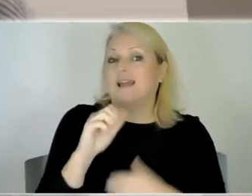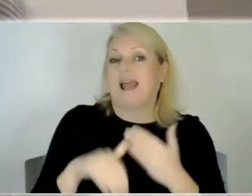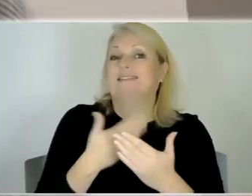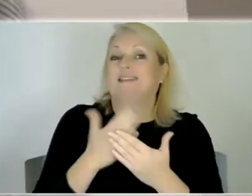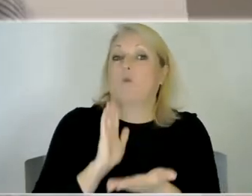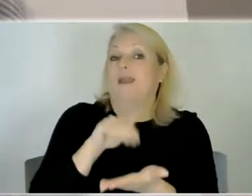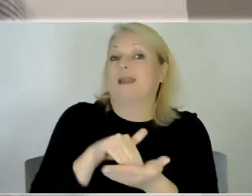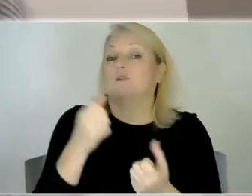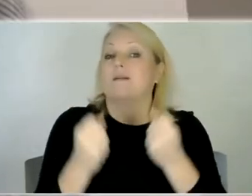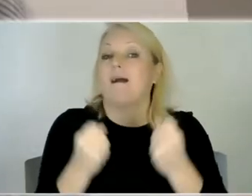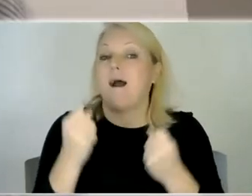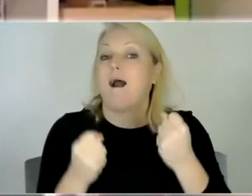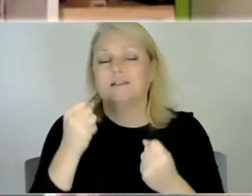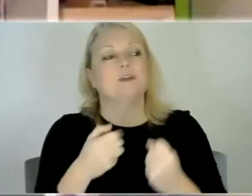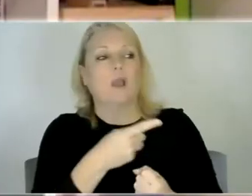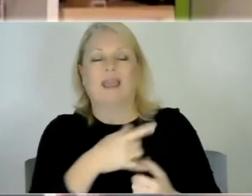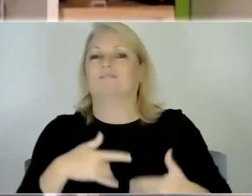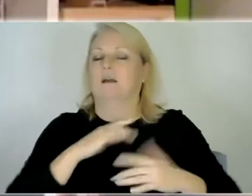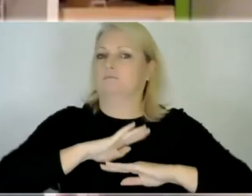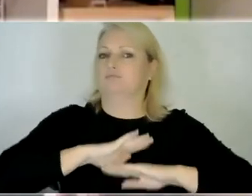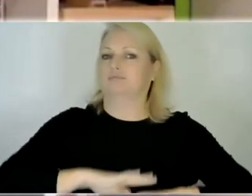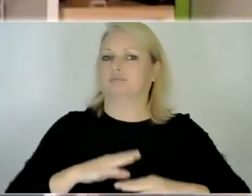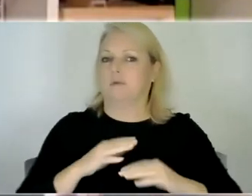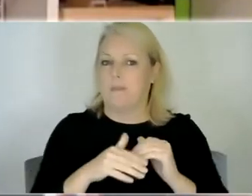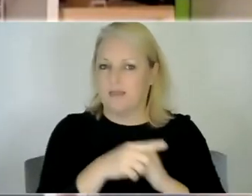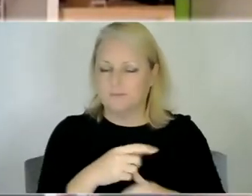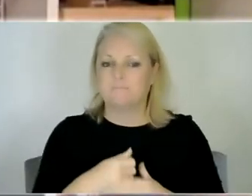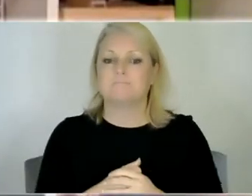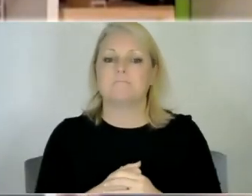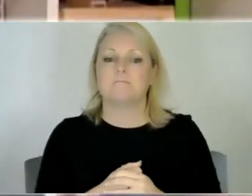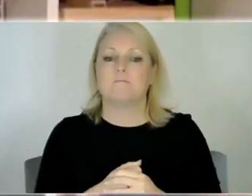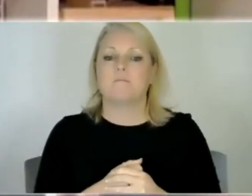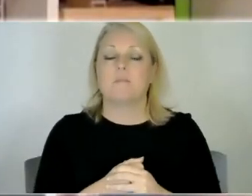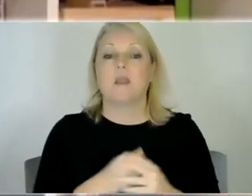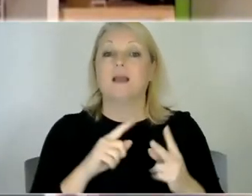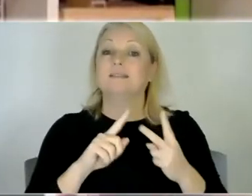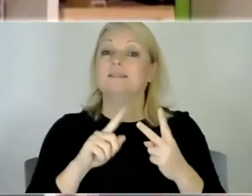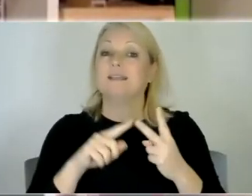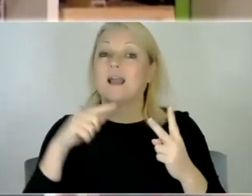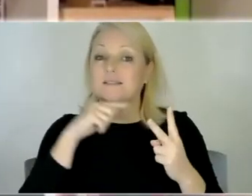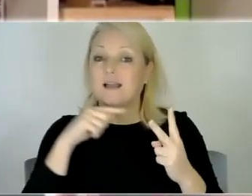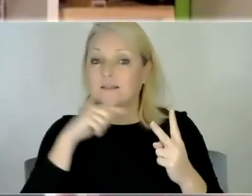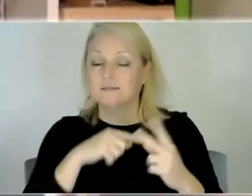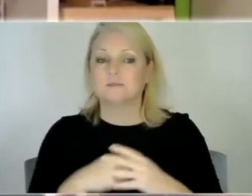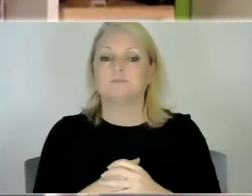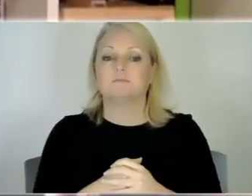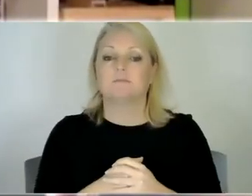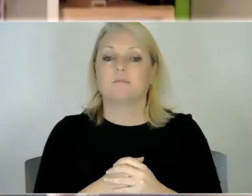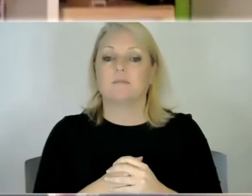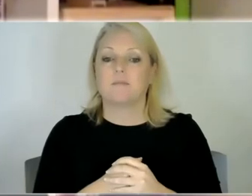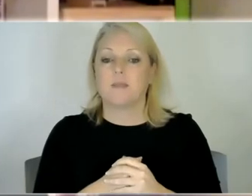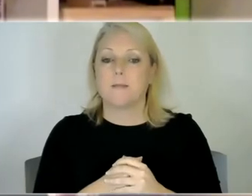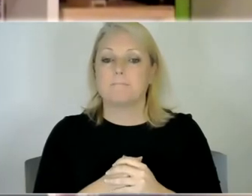that's sort of a safety net for him um with tommy he really likes so we've found